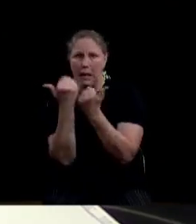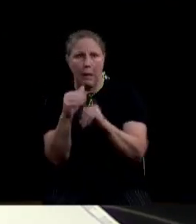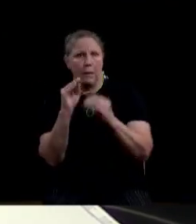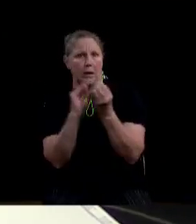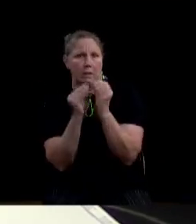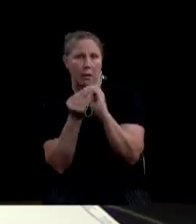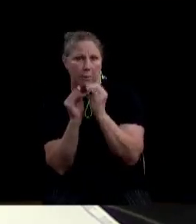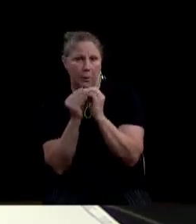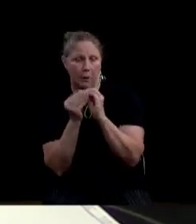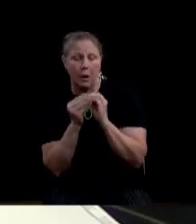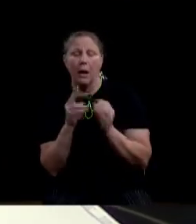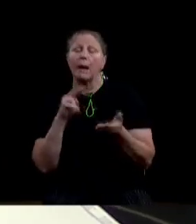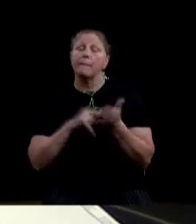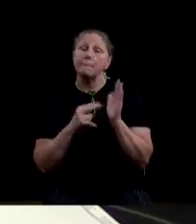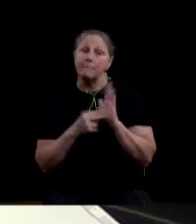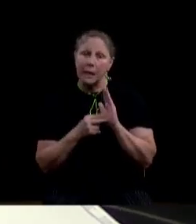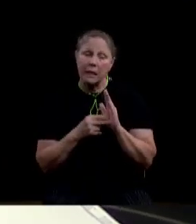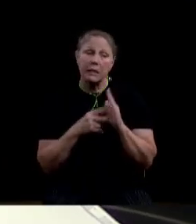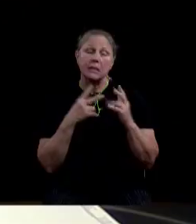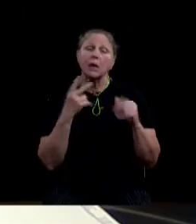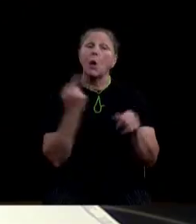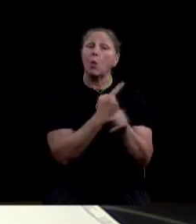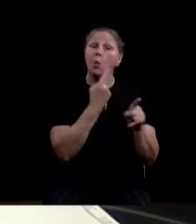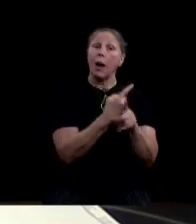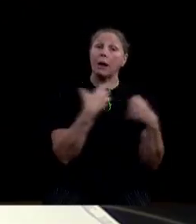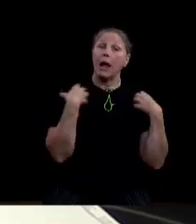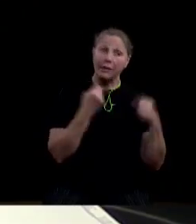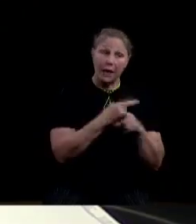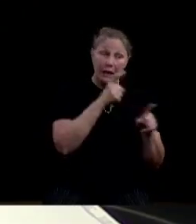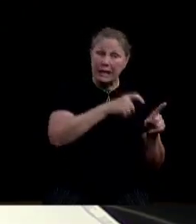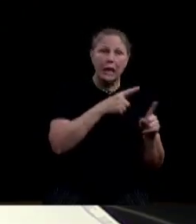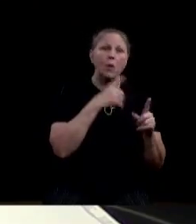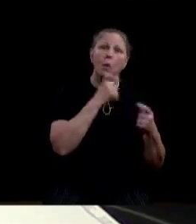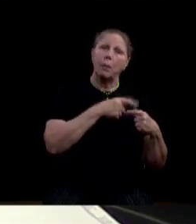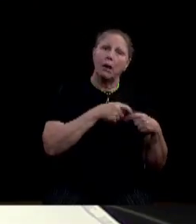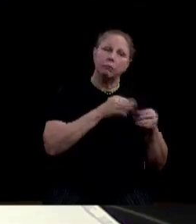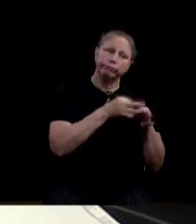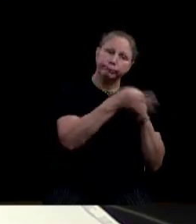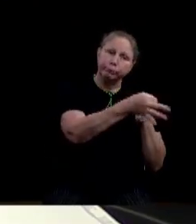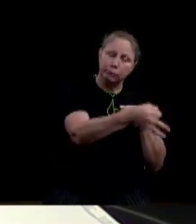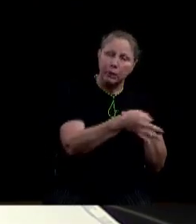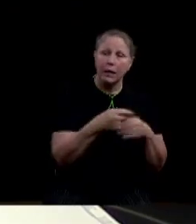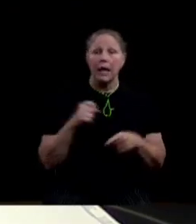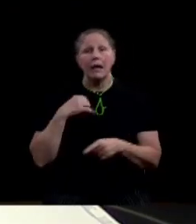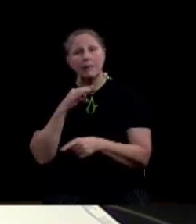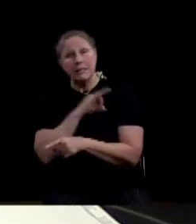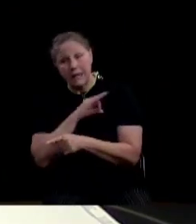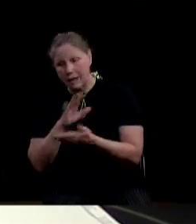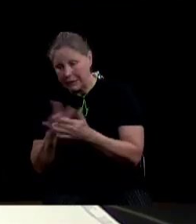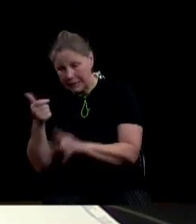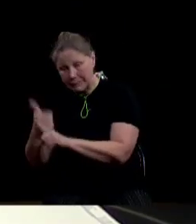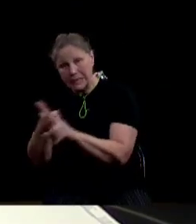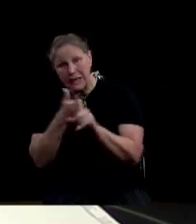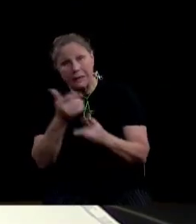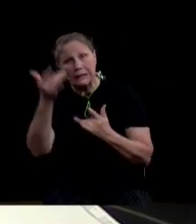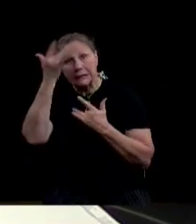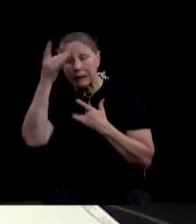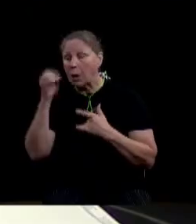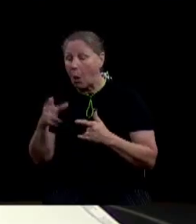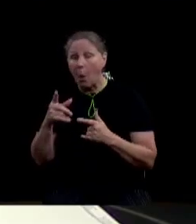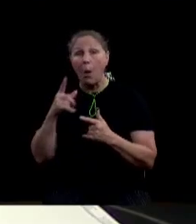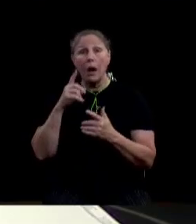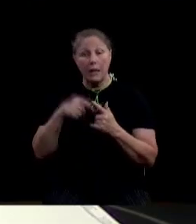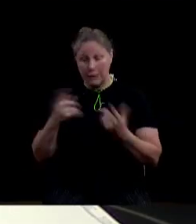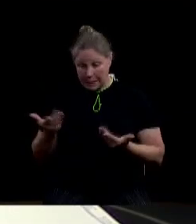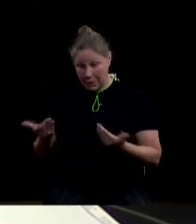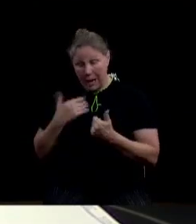people truly need. If my staff starts to fall ill or gets quarantined from a positive contact, our capacity will